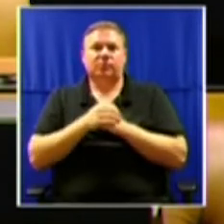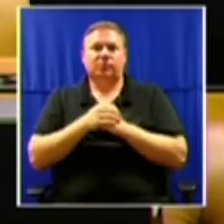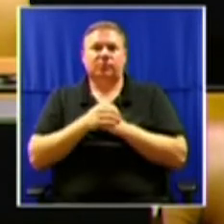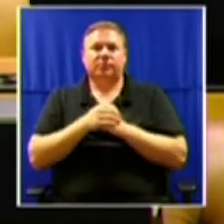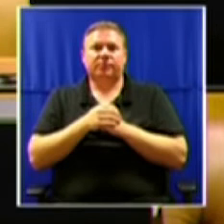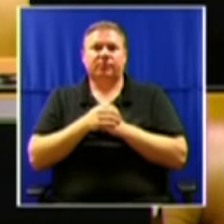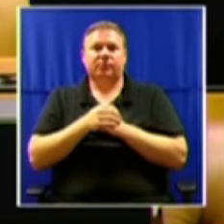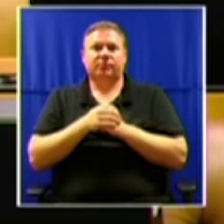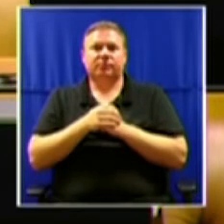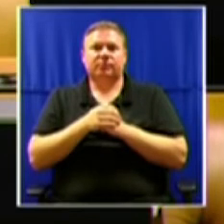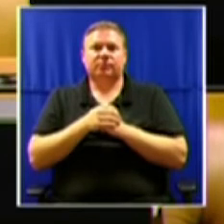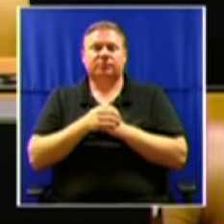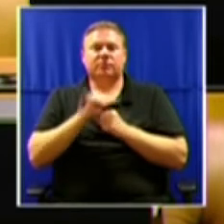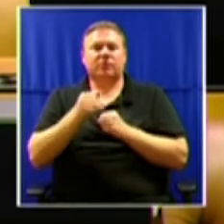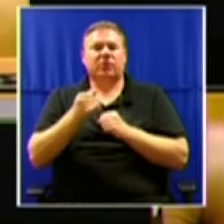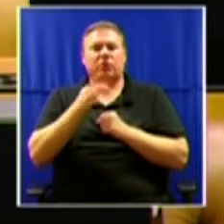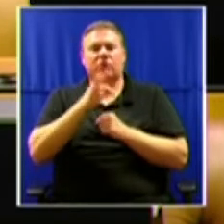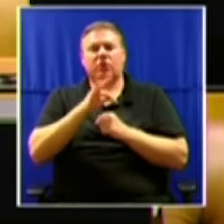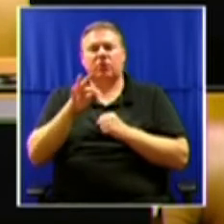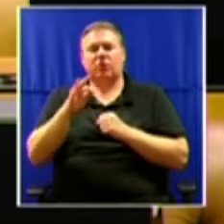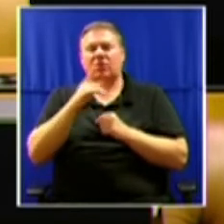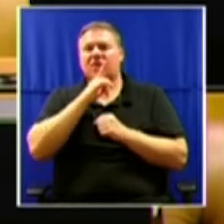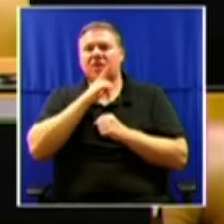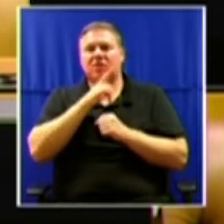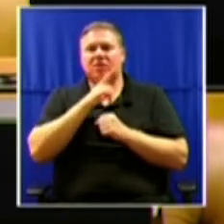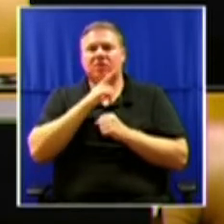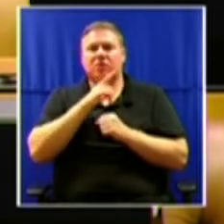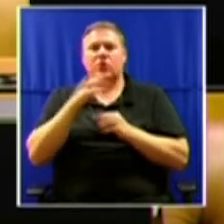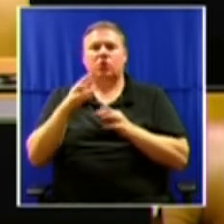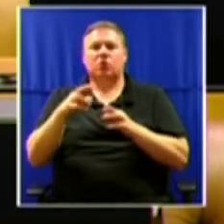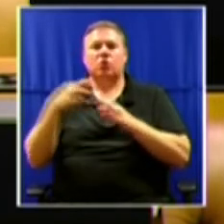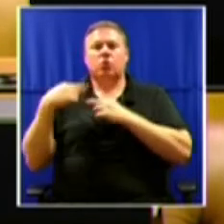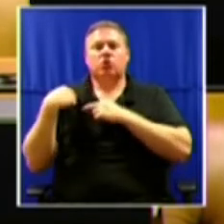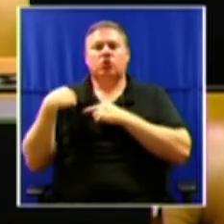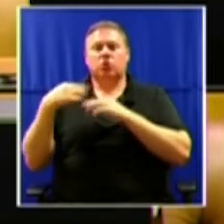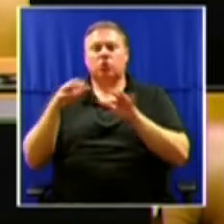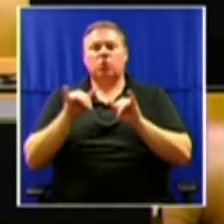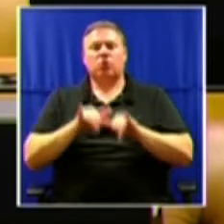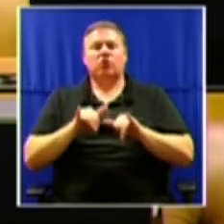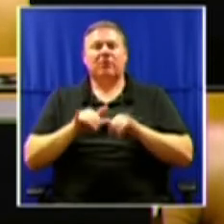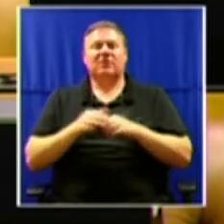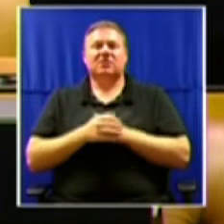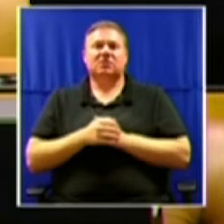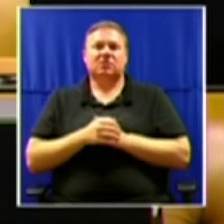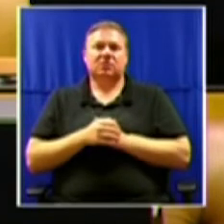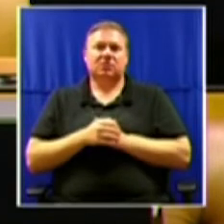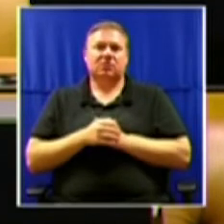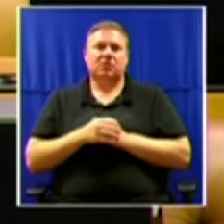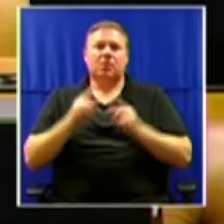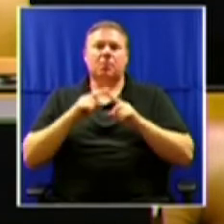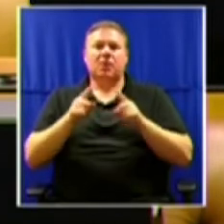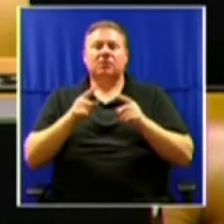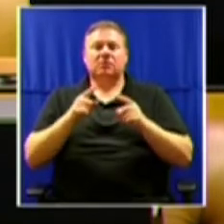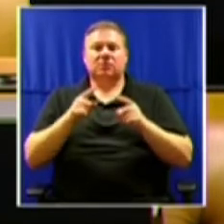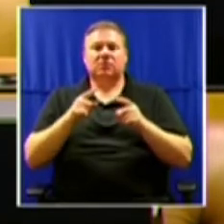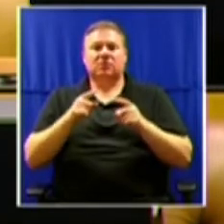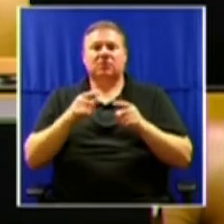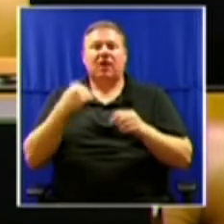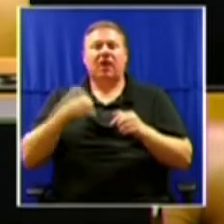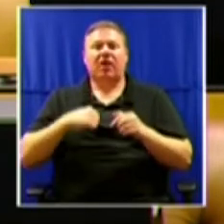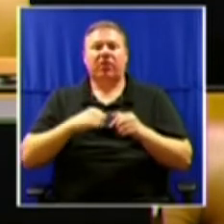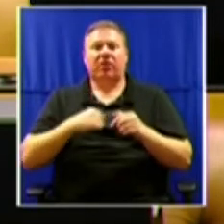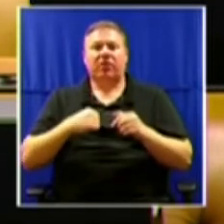taking 3,000 of reservists we're having because there are health protocols that we need to follow on the